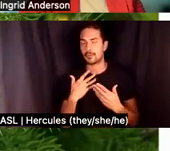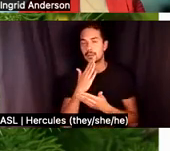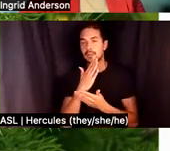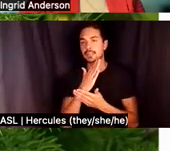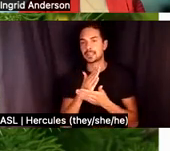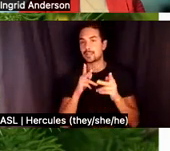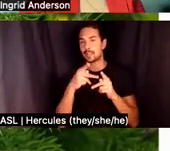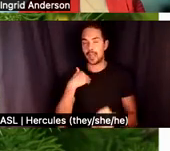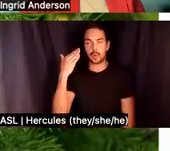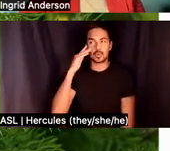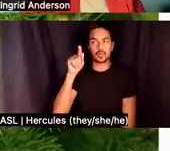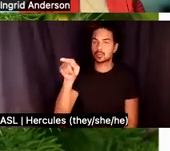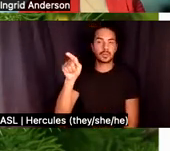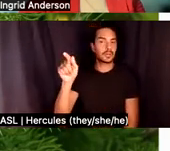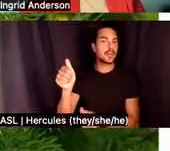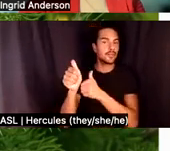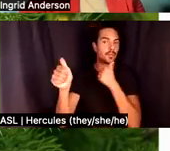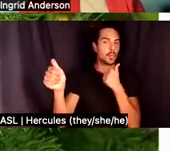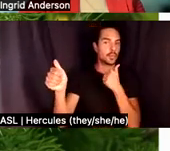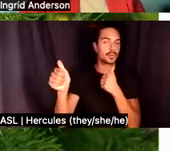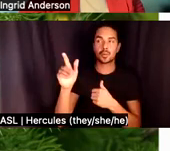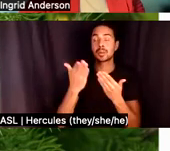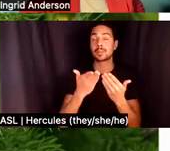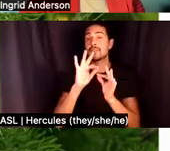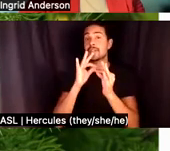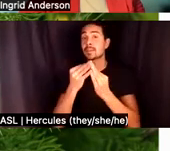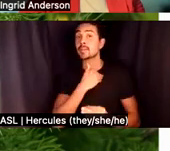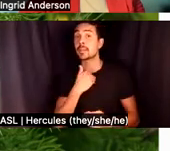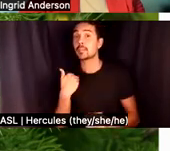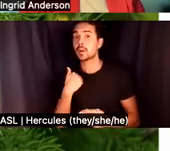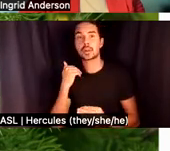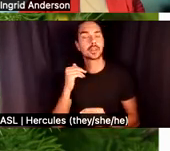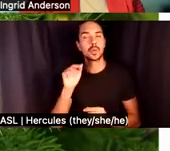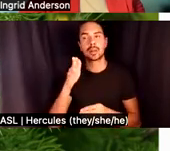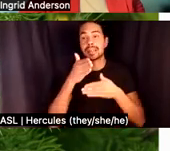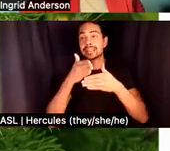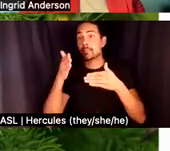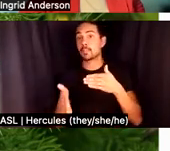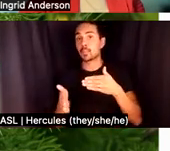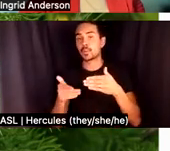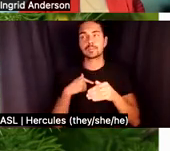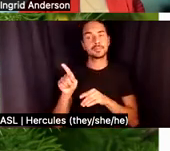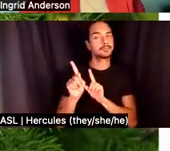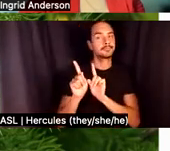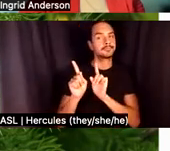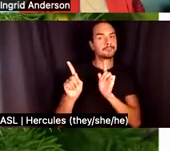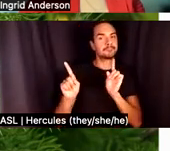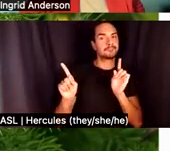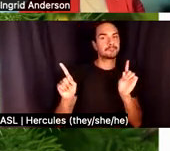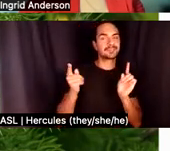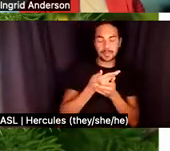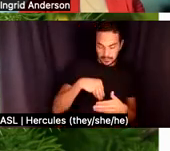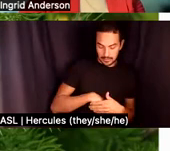with, certain family members, certain neighbors who I avoided. And this idea that somehow innately within us as,